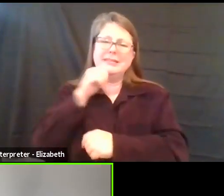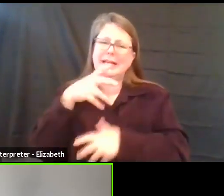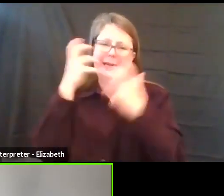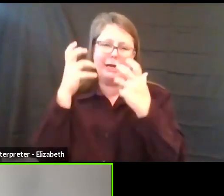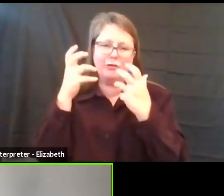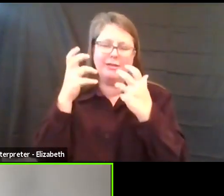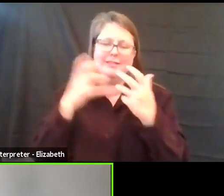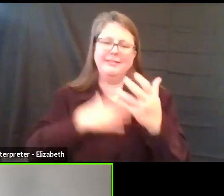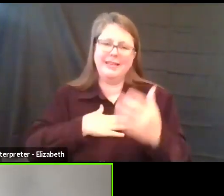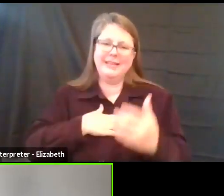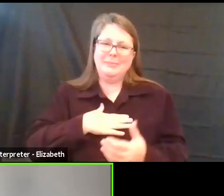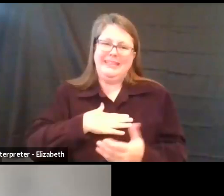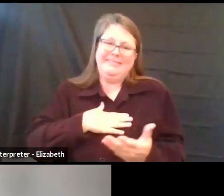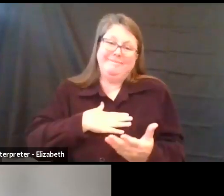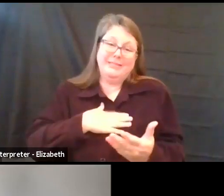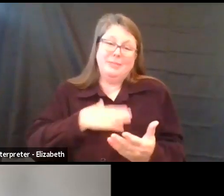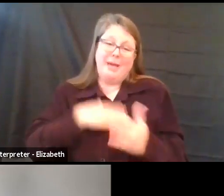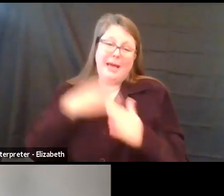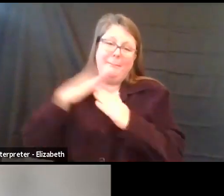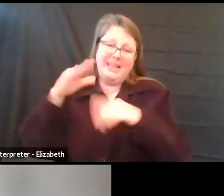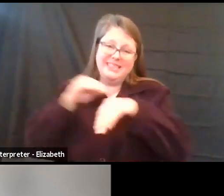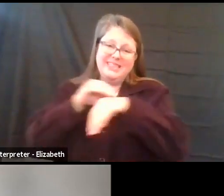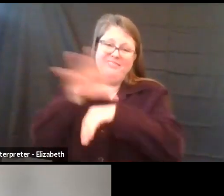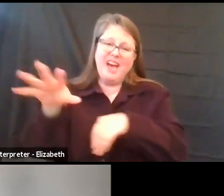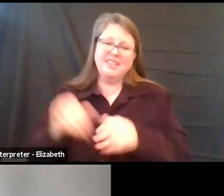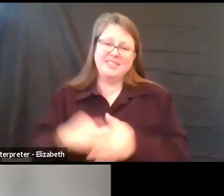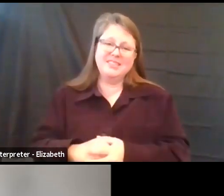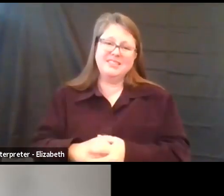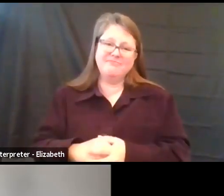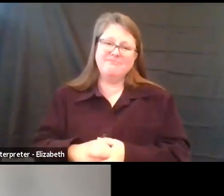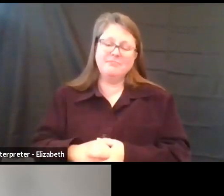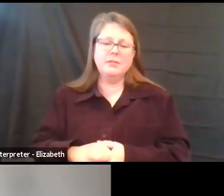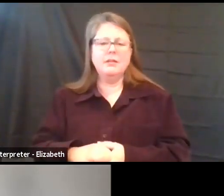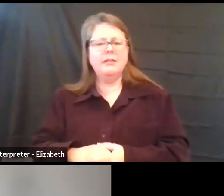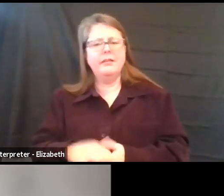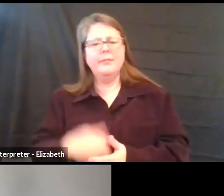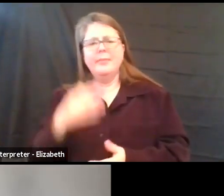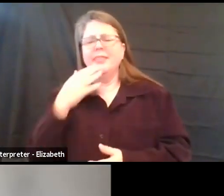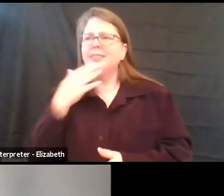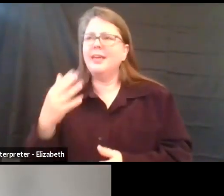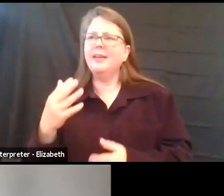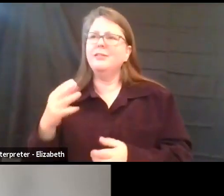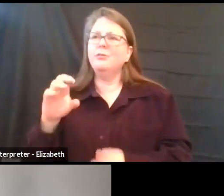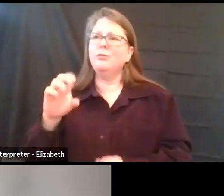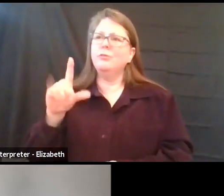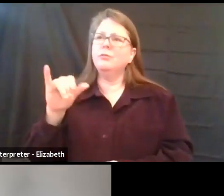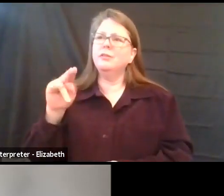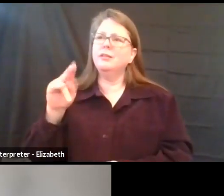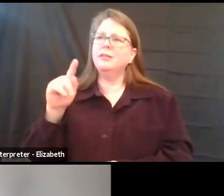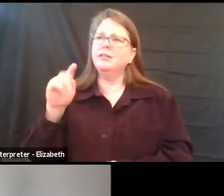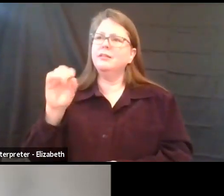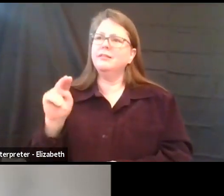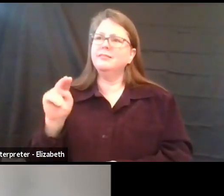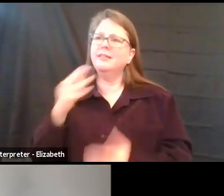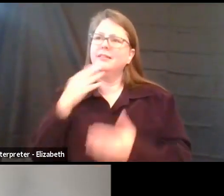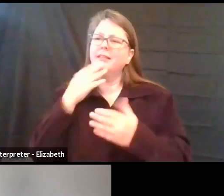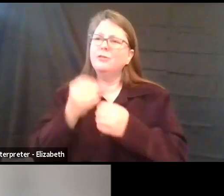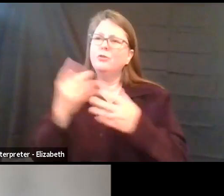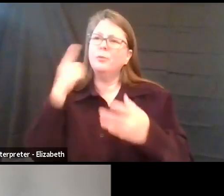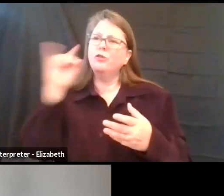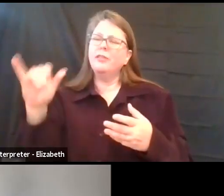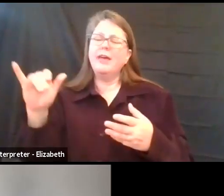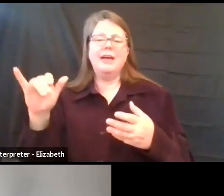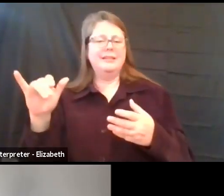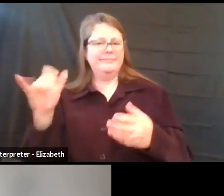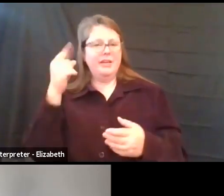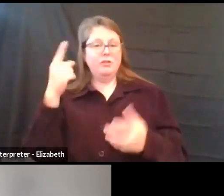advice for it. Thank you. Thank you so much for that, Clinton. I think in these times when we're all feeling